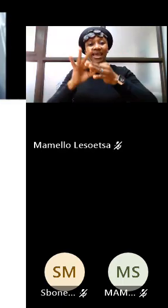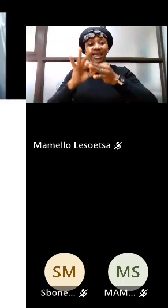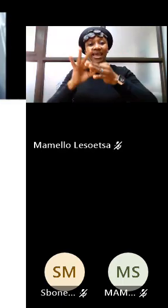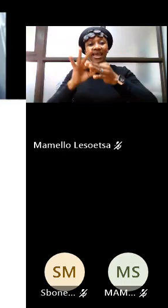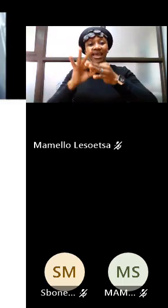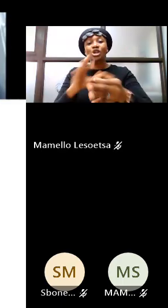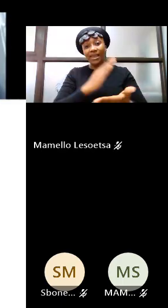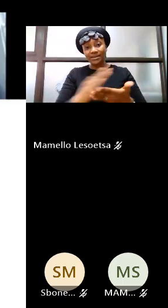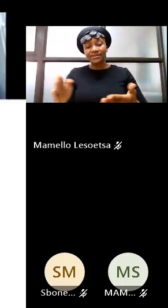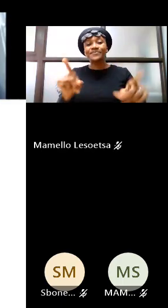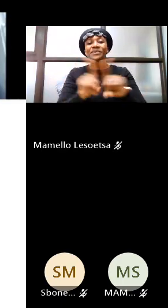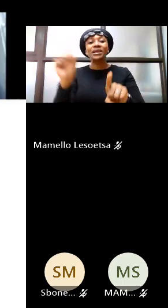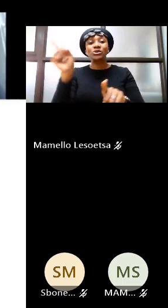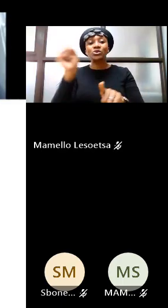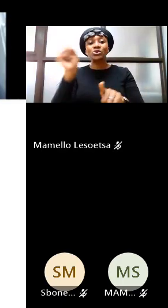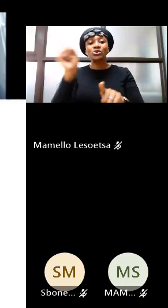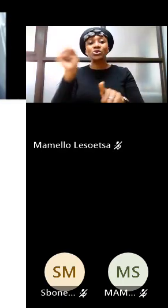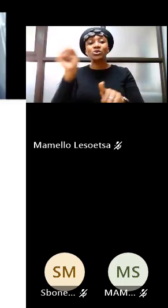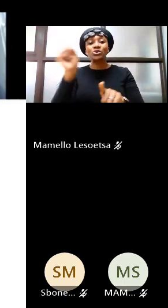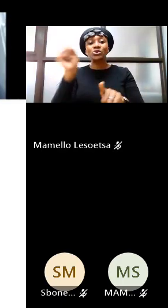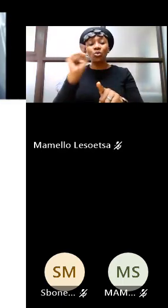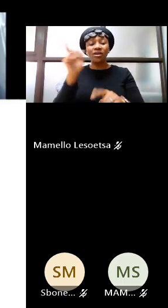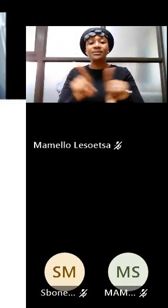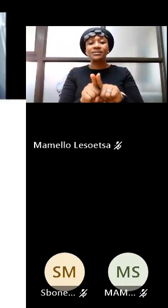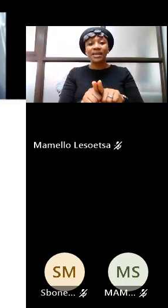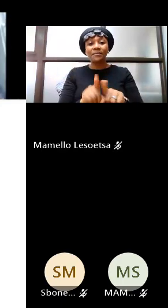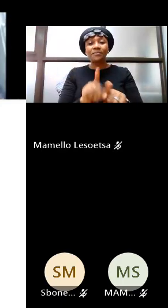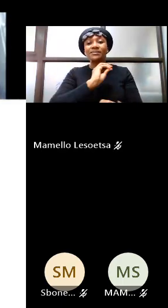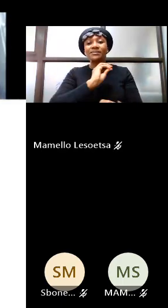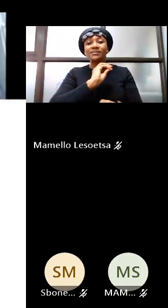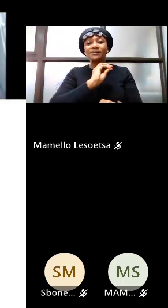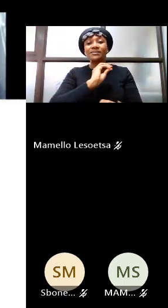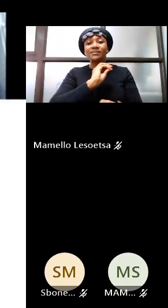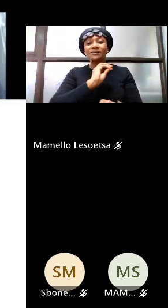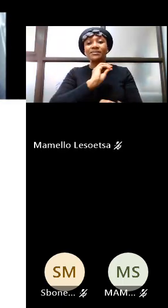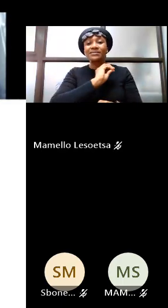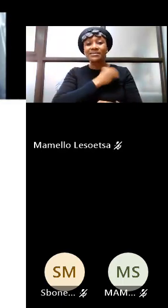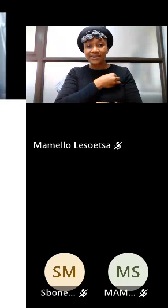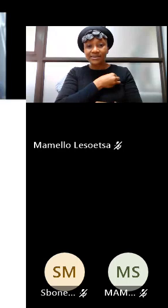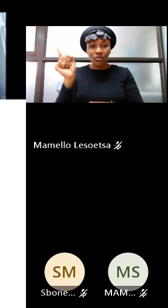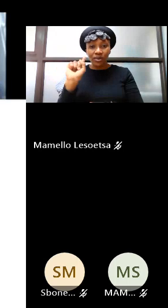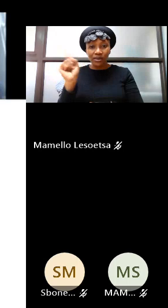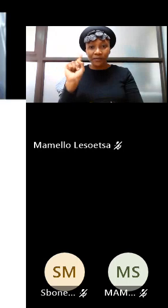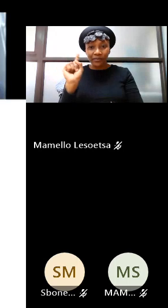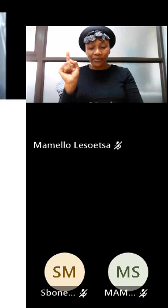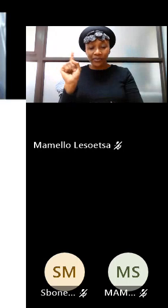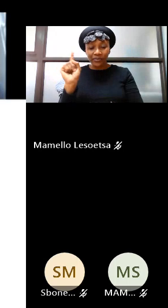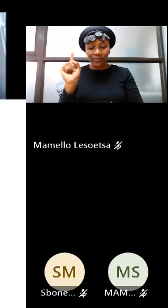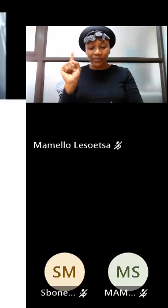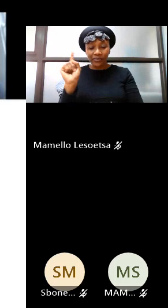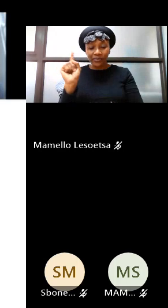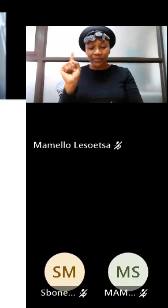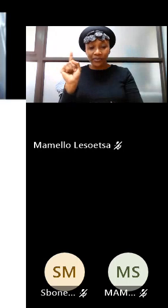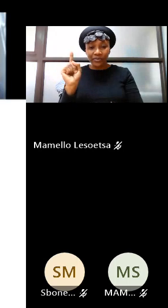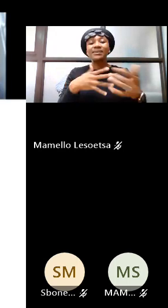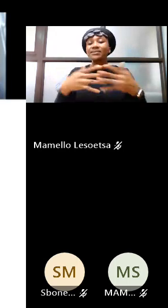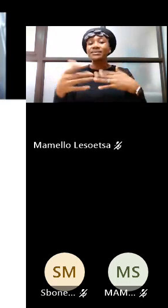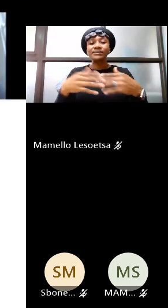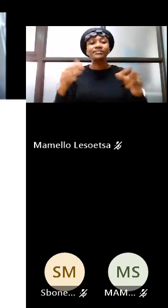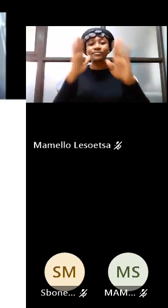As the functioning and disability of an individual occurs in a context always, wherever you are in the world, the